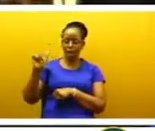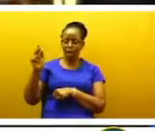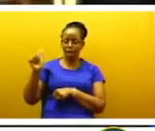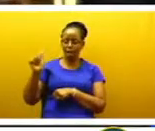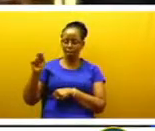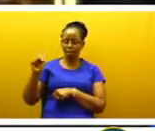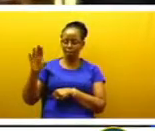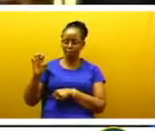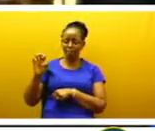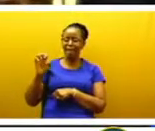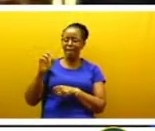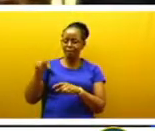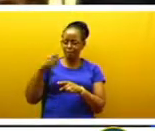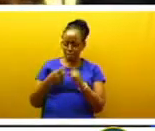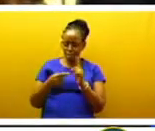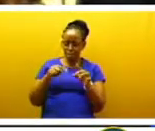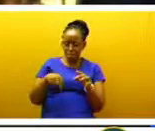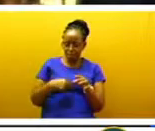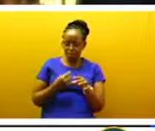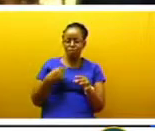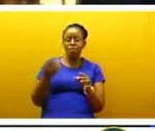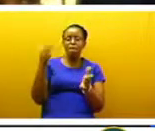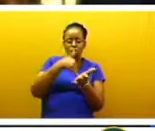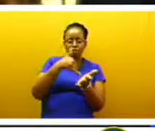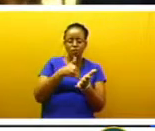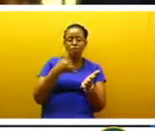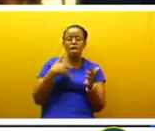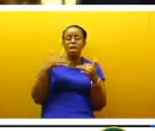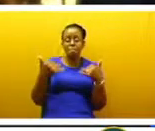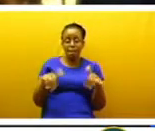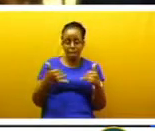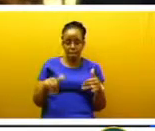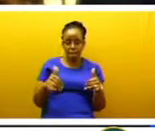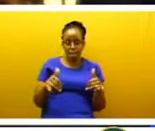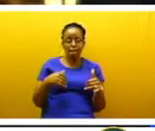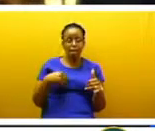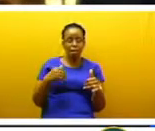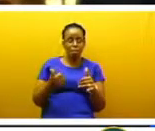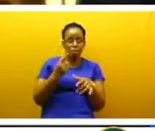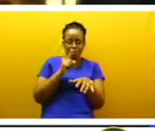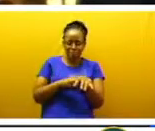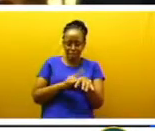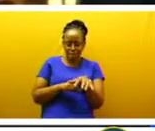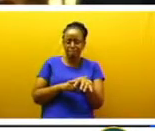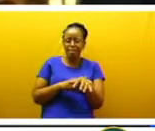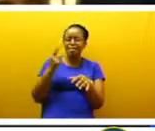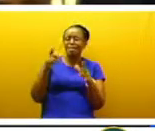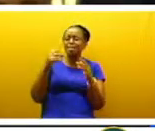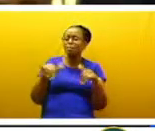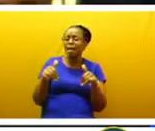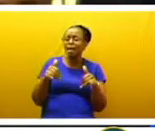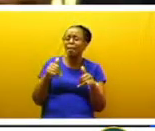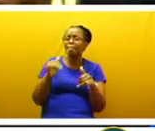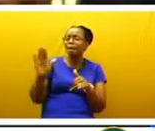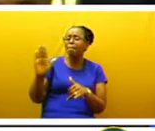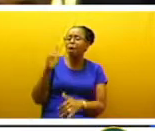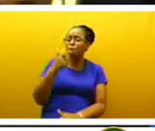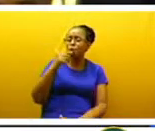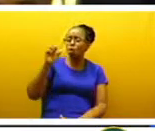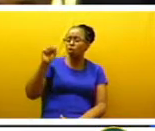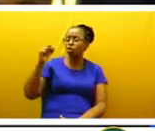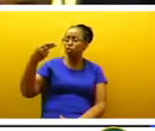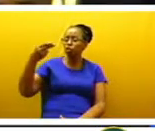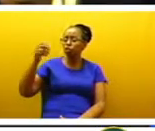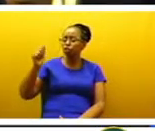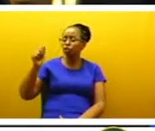I took part in a school play. Most of the time they were Shakespearean plays. Macbeth,